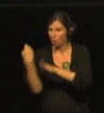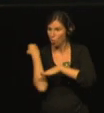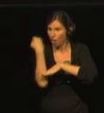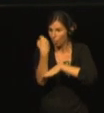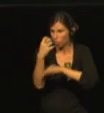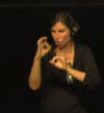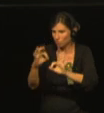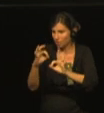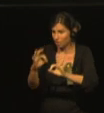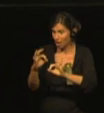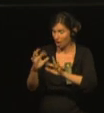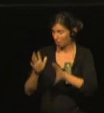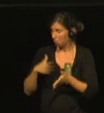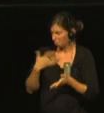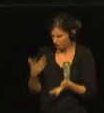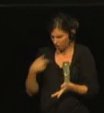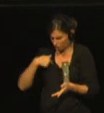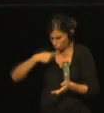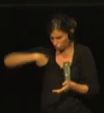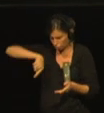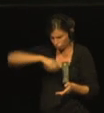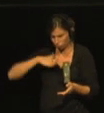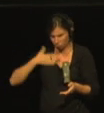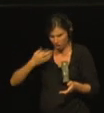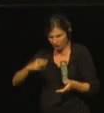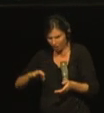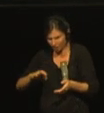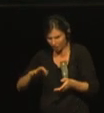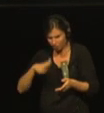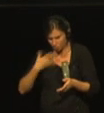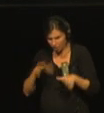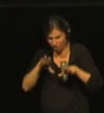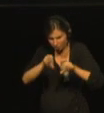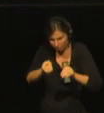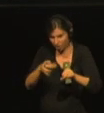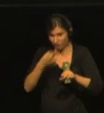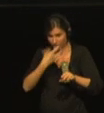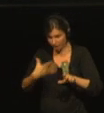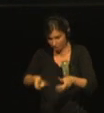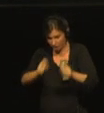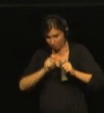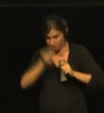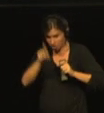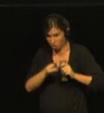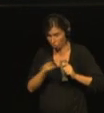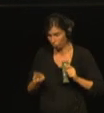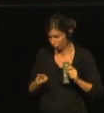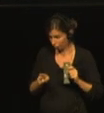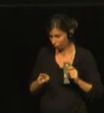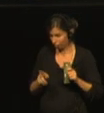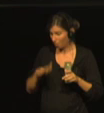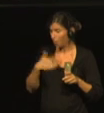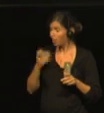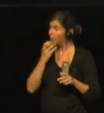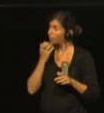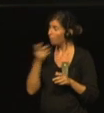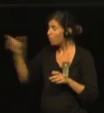available? It can be that a person needs a guide dog. It can be